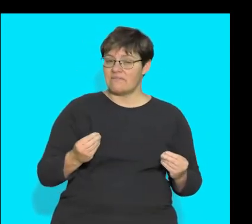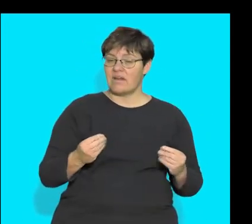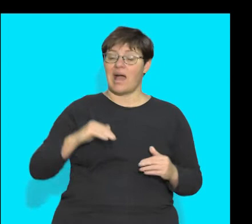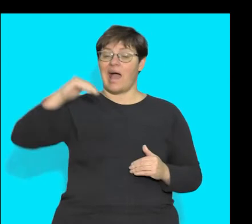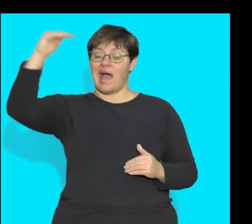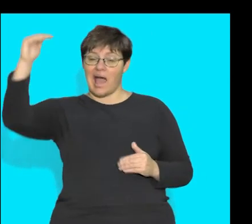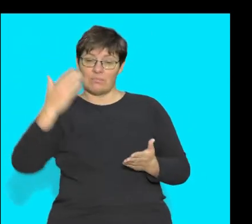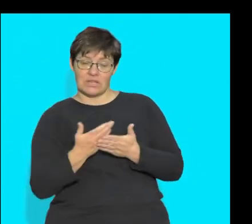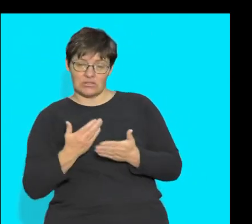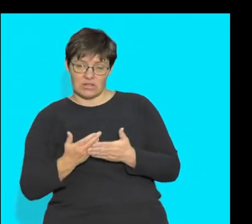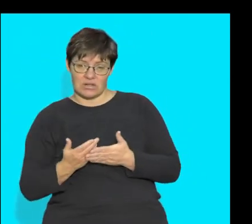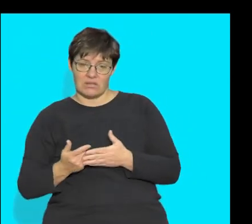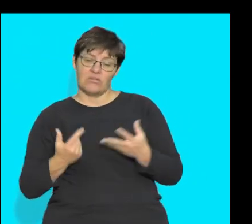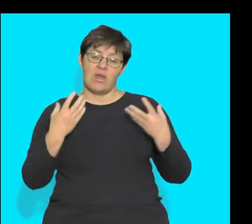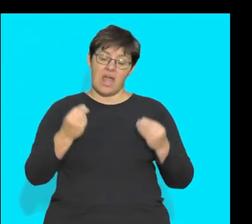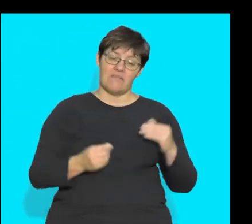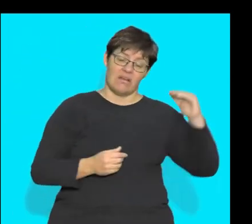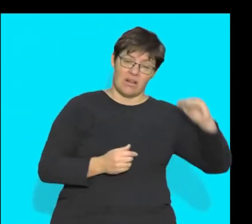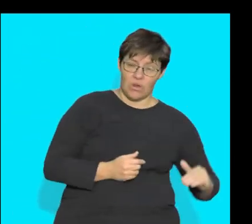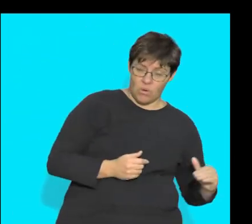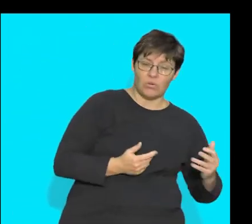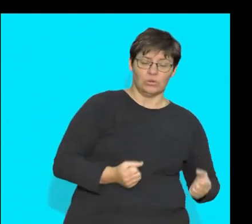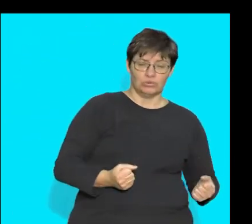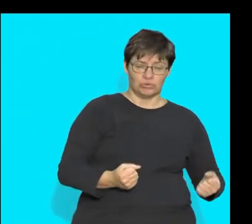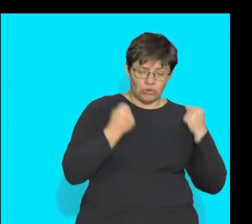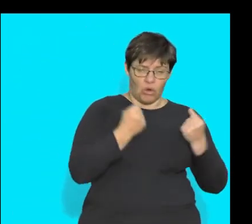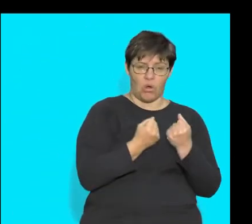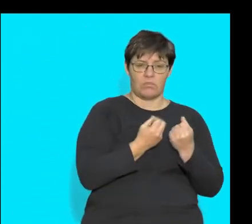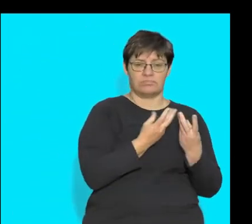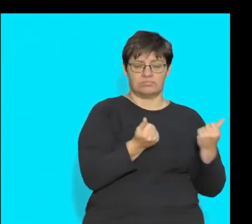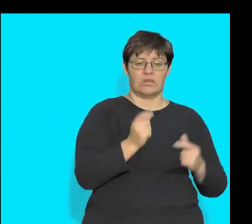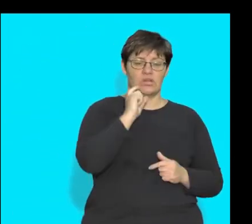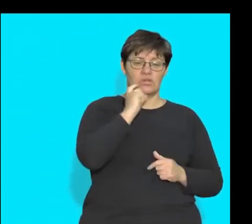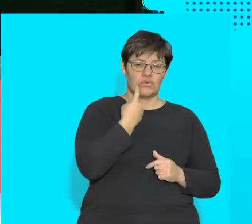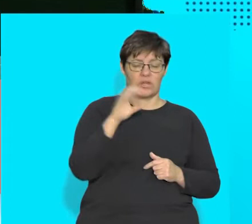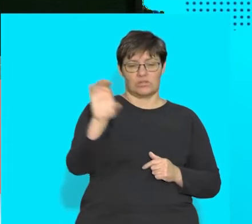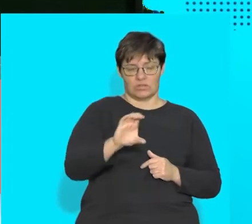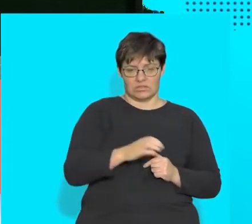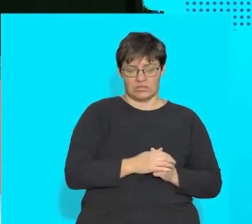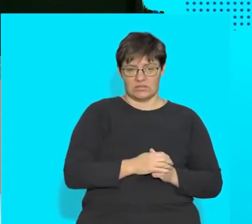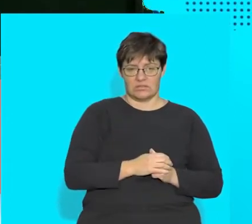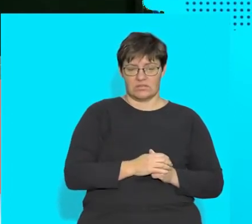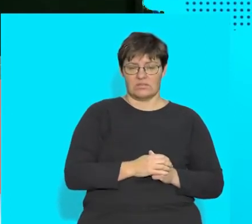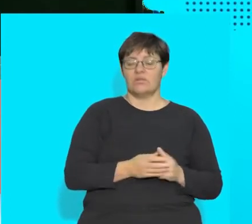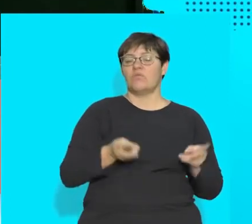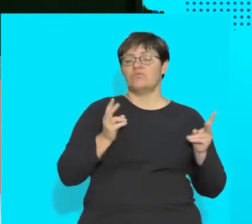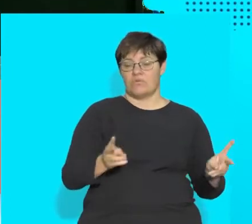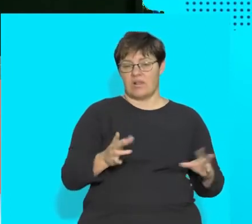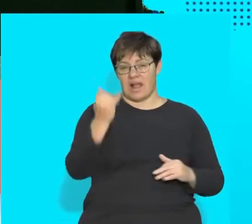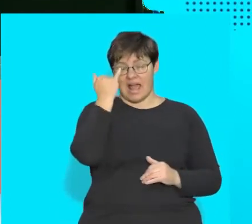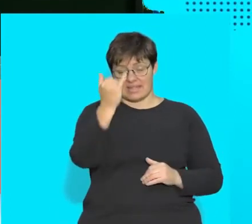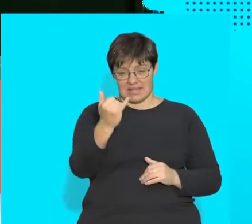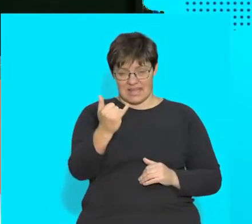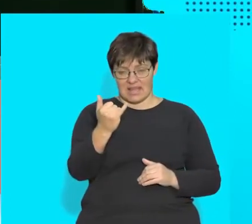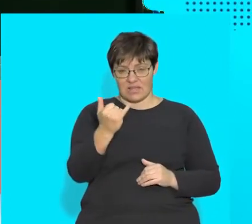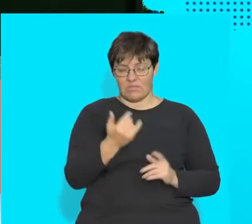water potential? Do I have a really strong concentration of sugar or salt? That is usually the idea that you're going